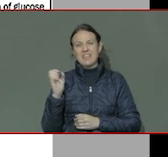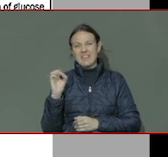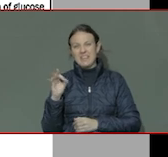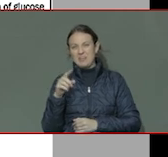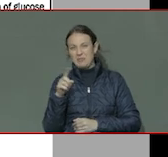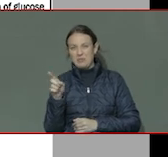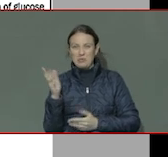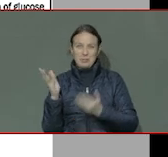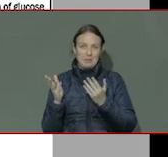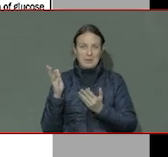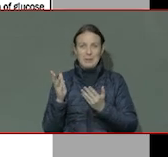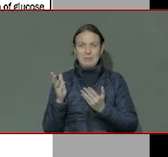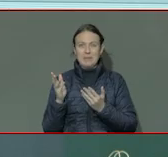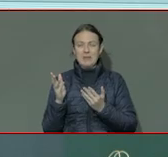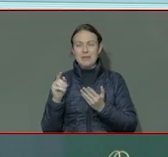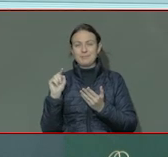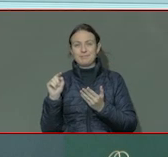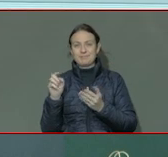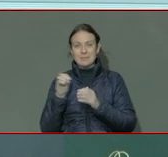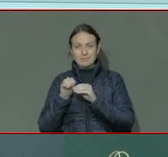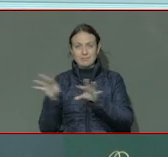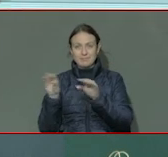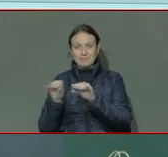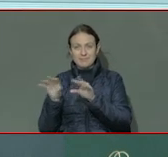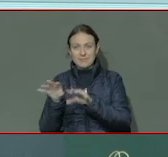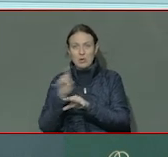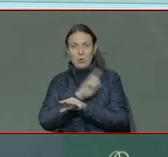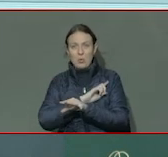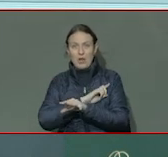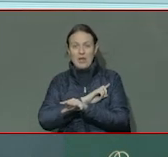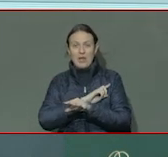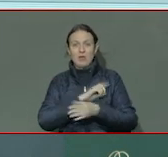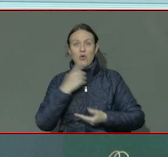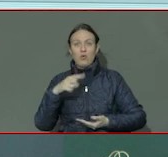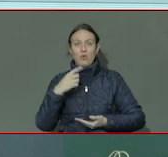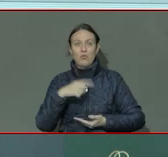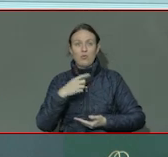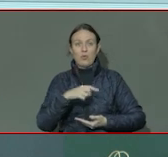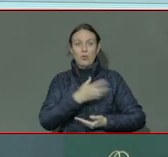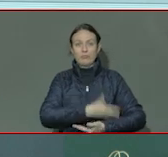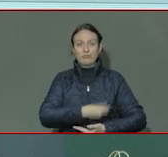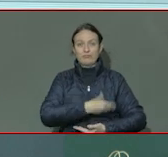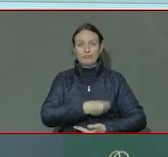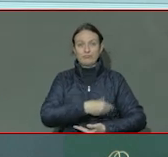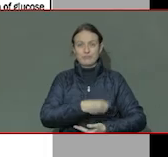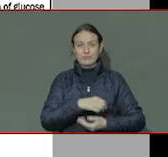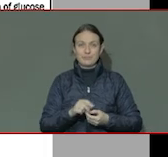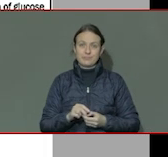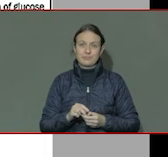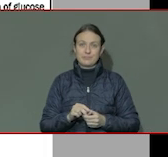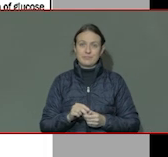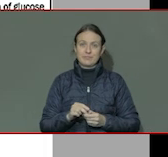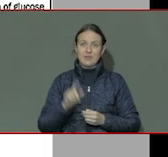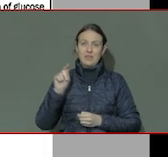to give birth, prolactin is going to be released because it's going to give milk production. I already spoke about the